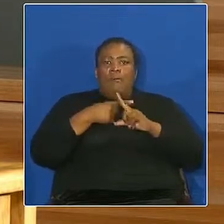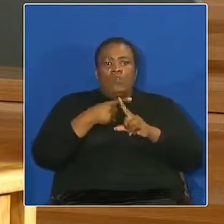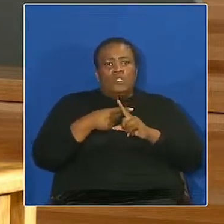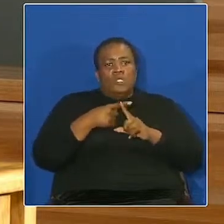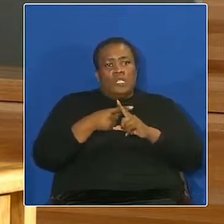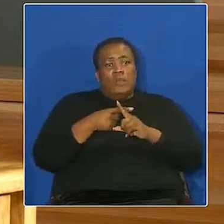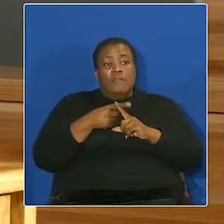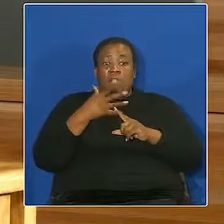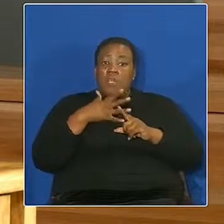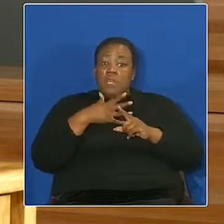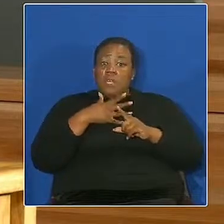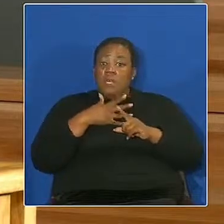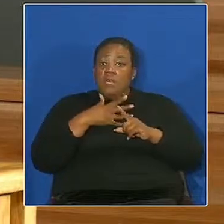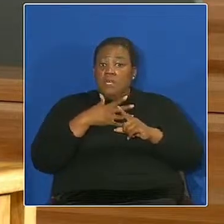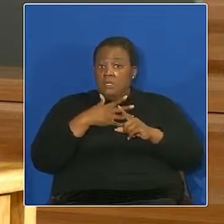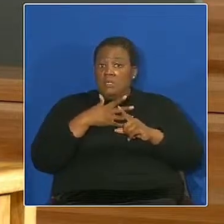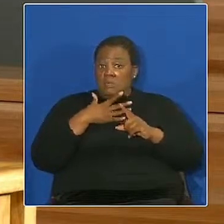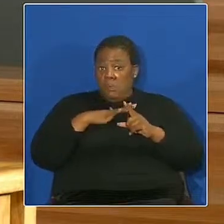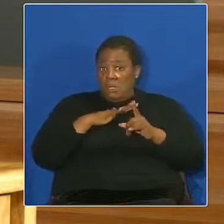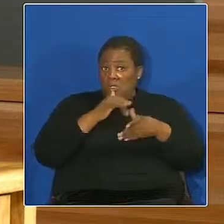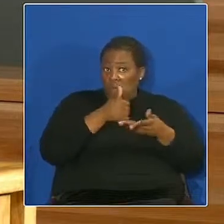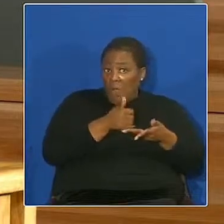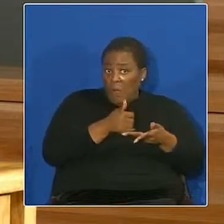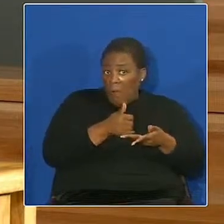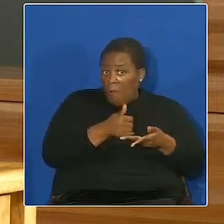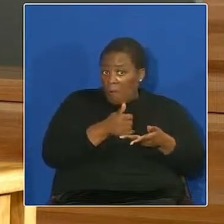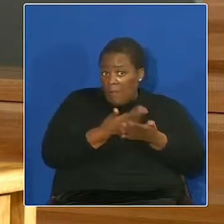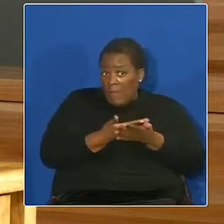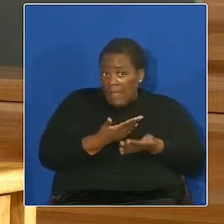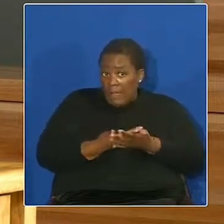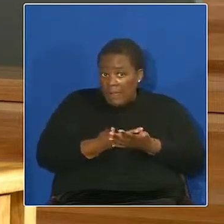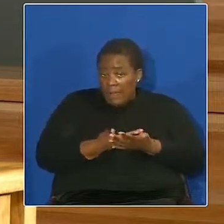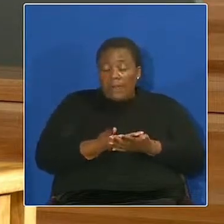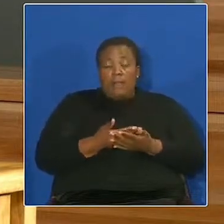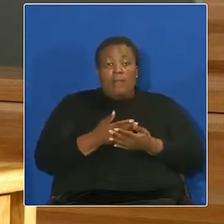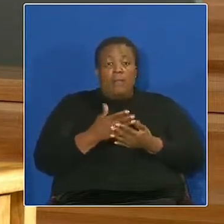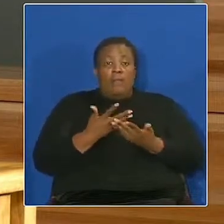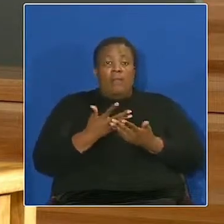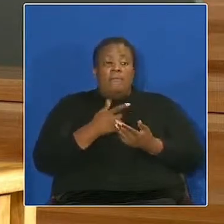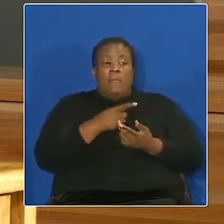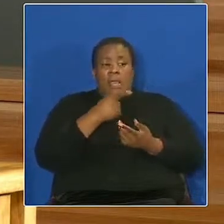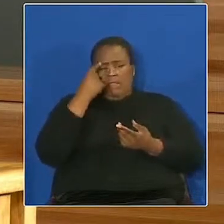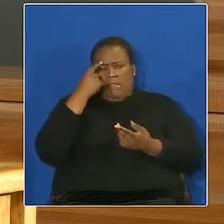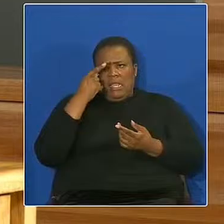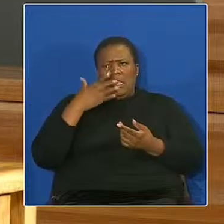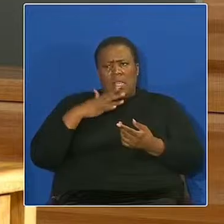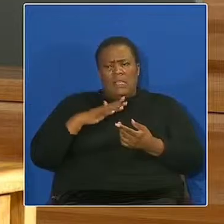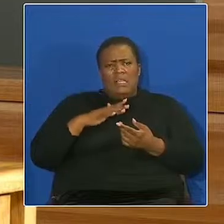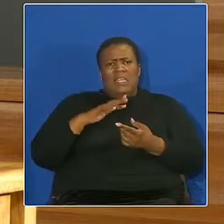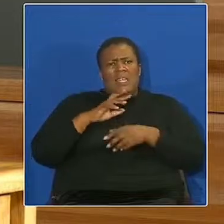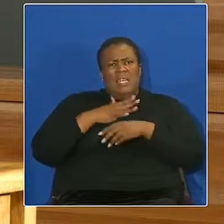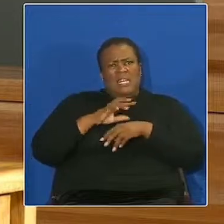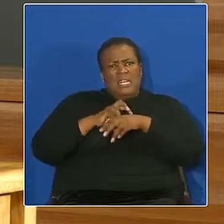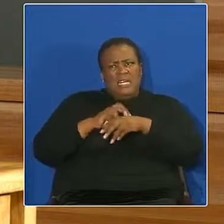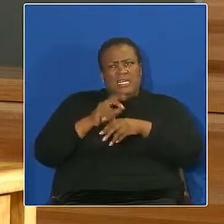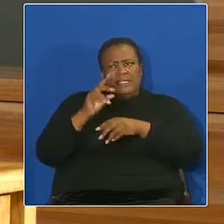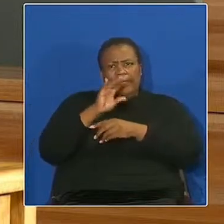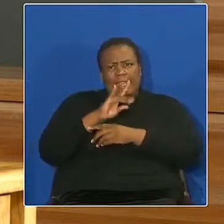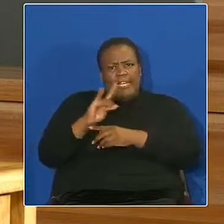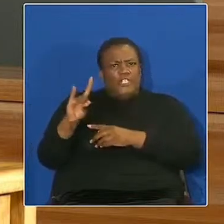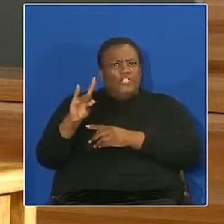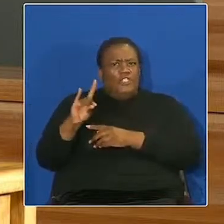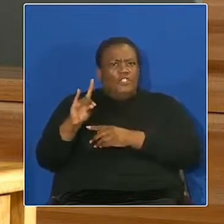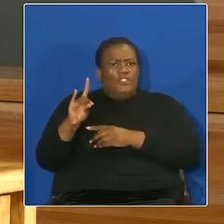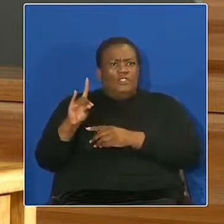wish you could help with a statement. I think he needs cash, etc. You said, when I asked, do you know what this